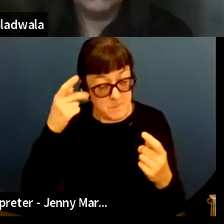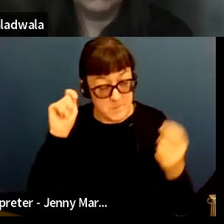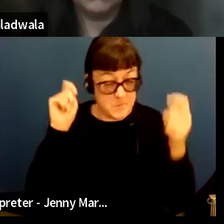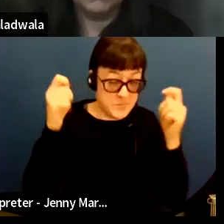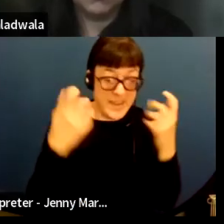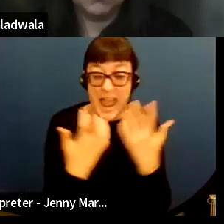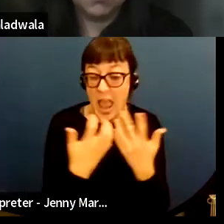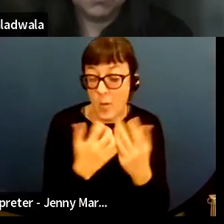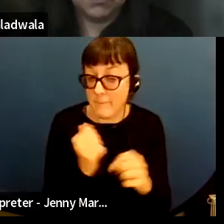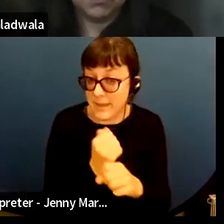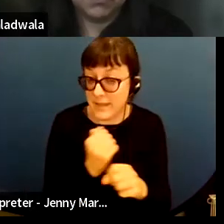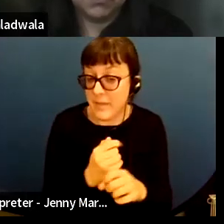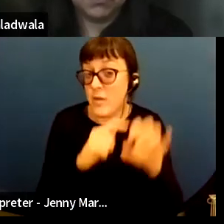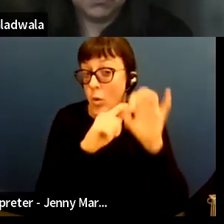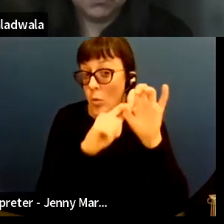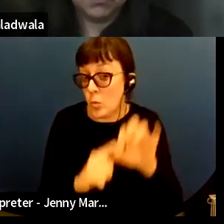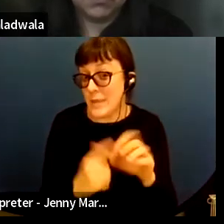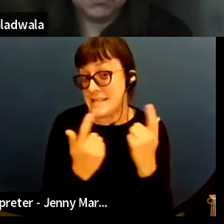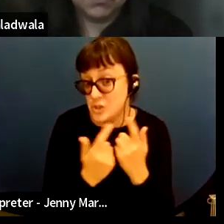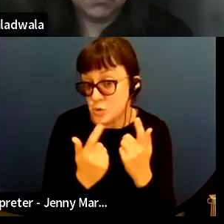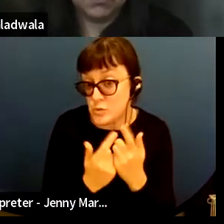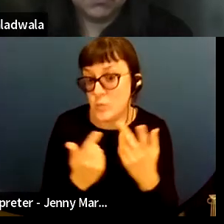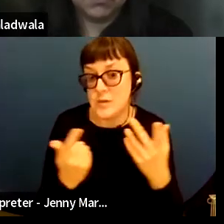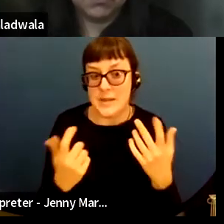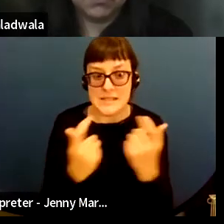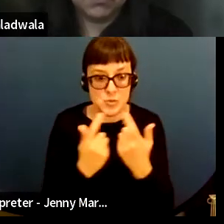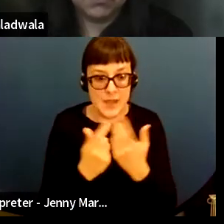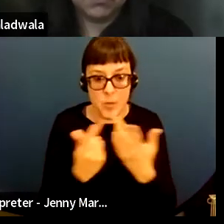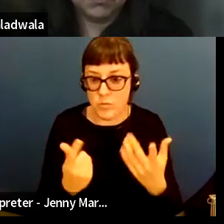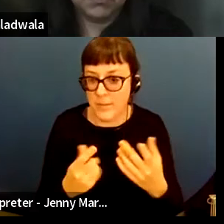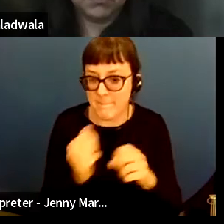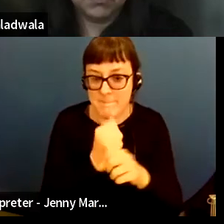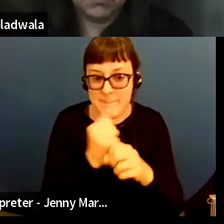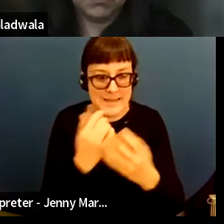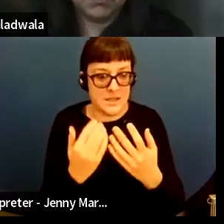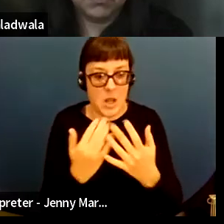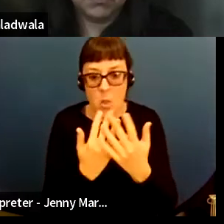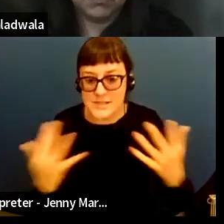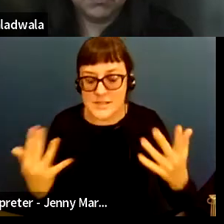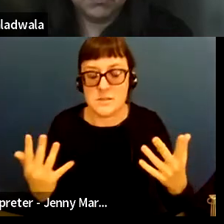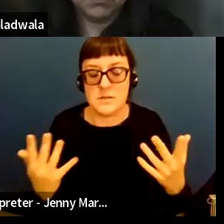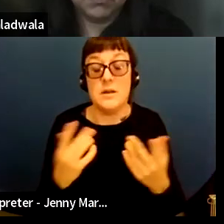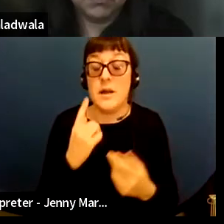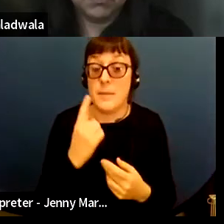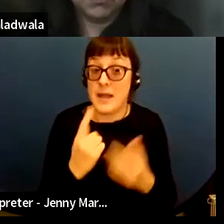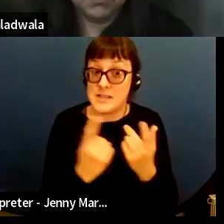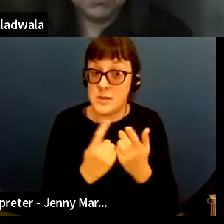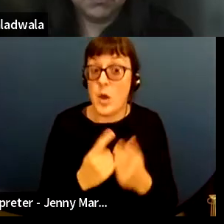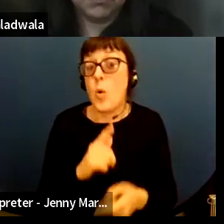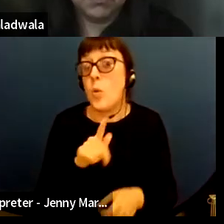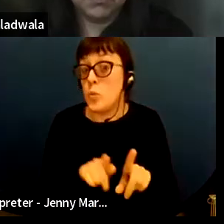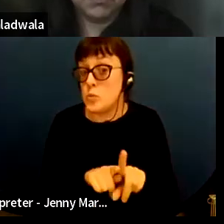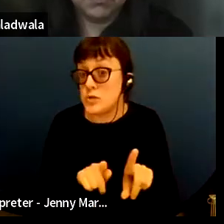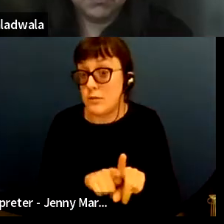We have quality control issues, we have scalability issues, we have, there are issues, but actually there's also huge opportunity